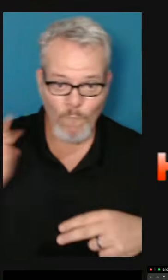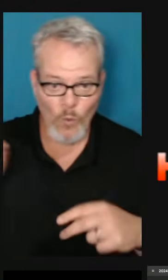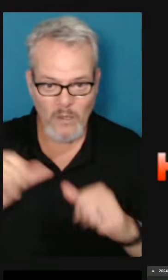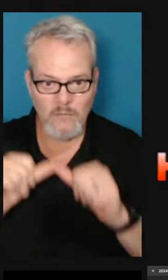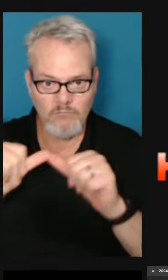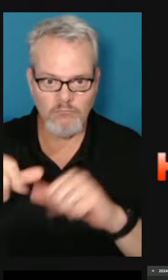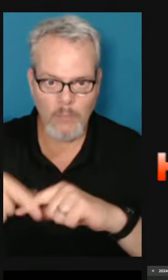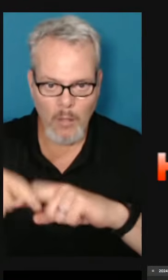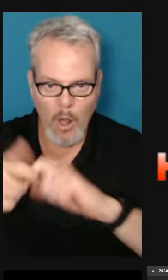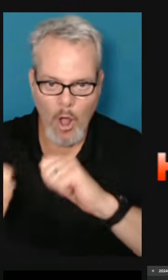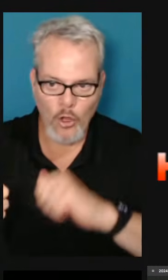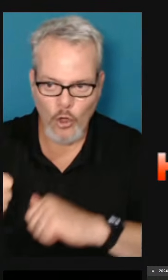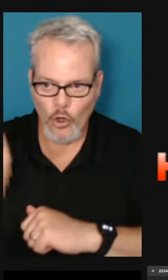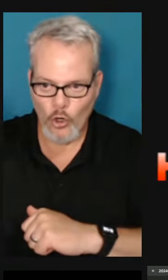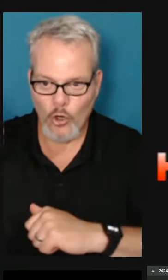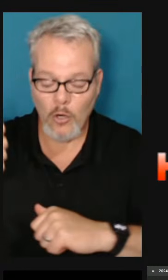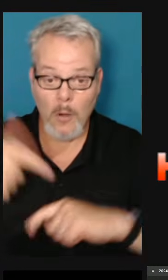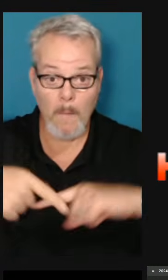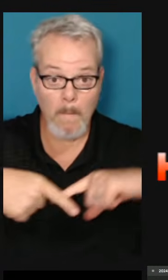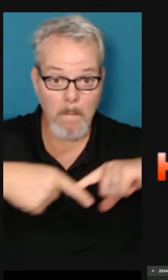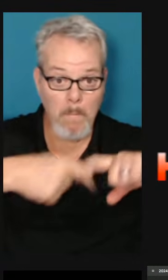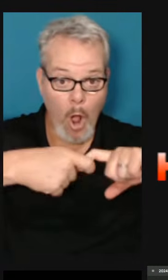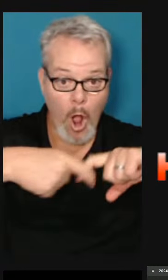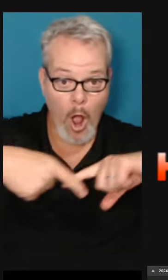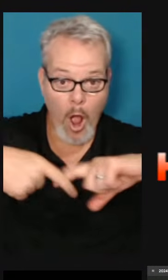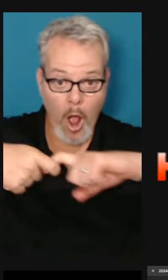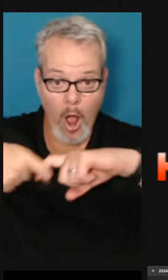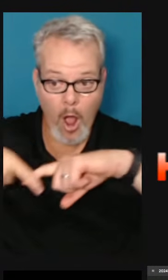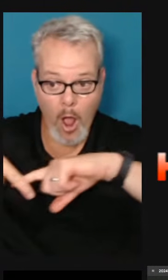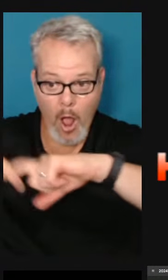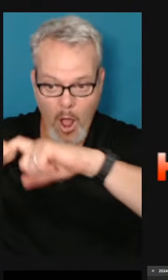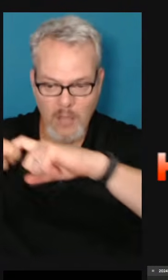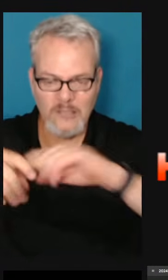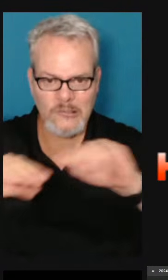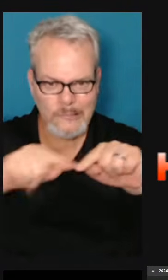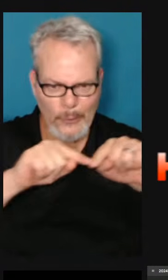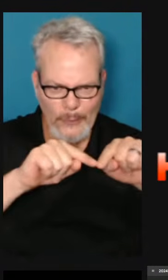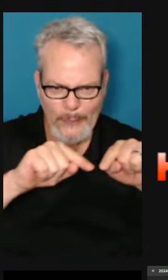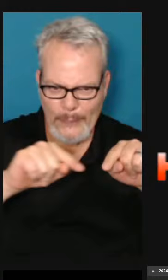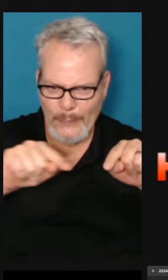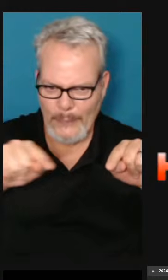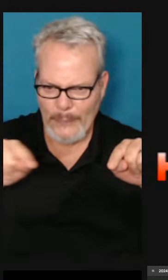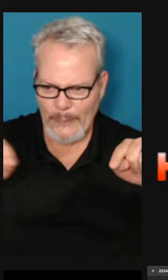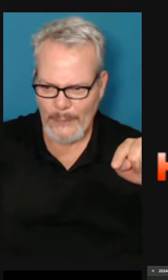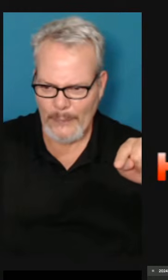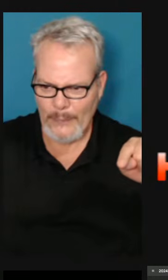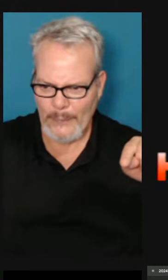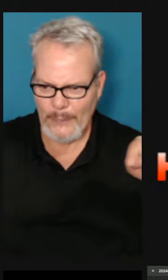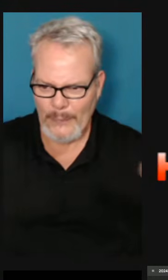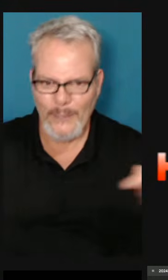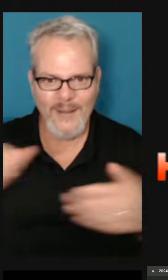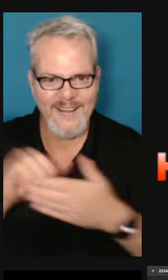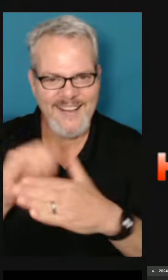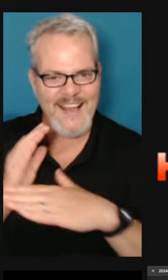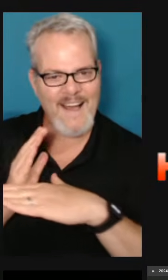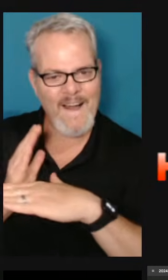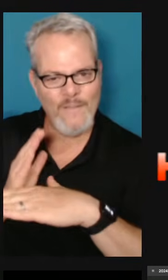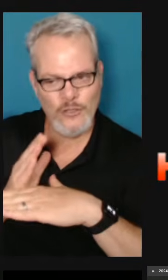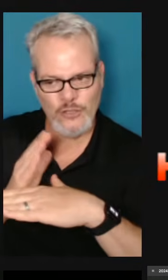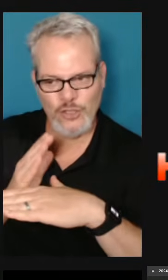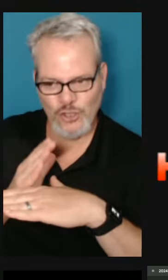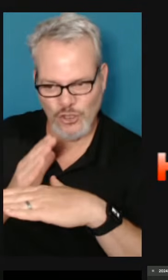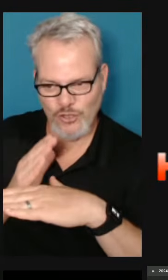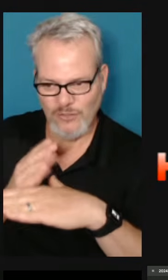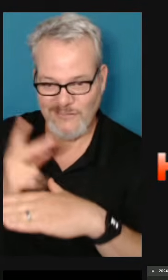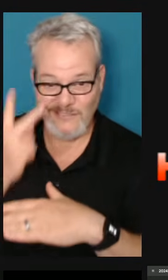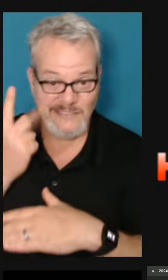length, pretty average as well if you look at the whole eruption. But if you look at this more recent set of them, we're actually